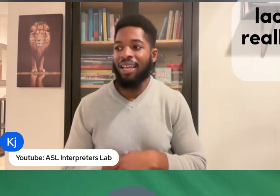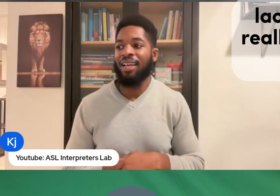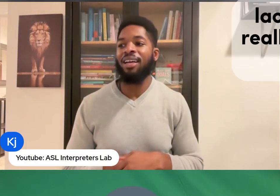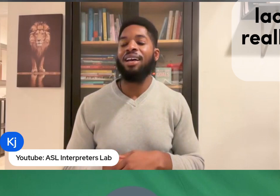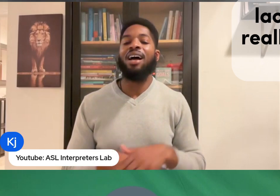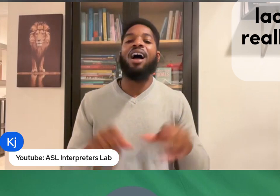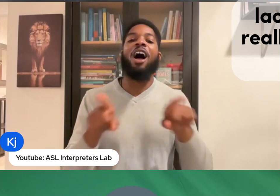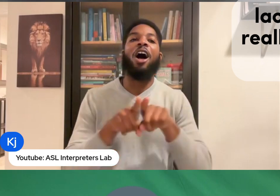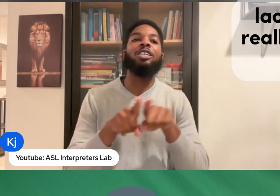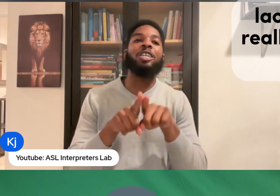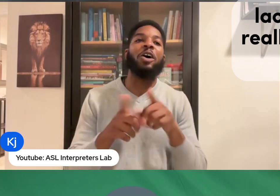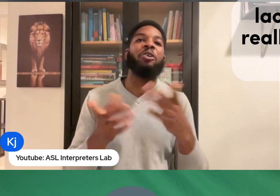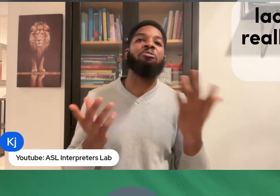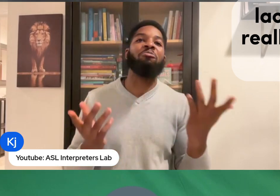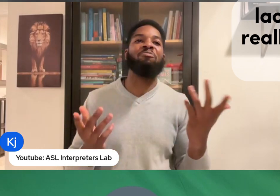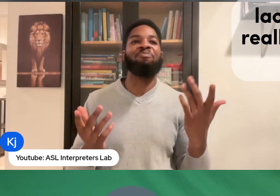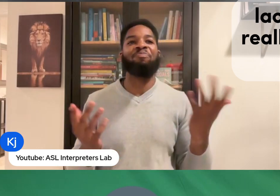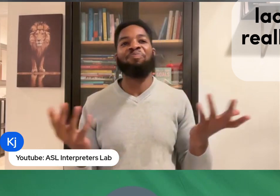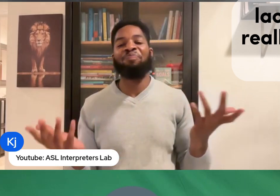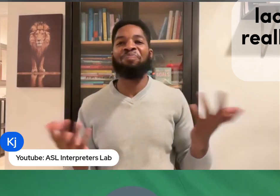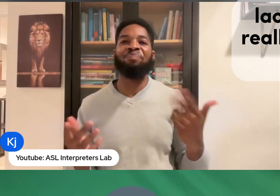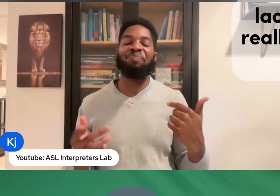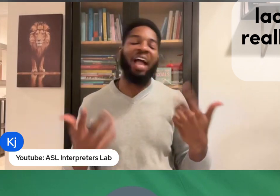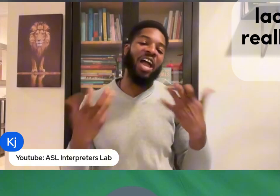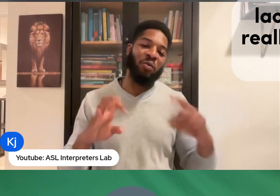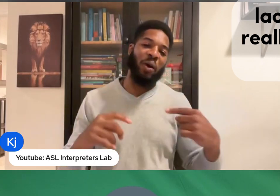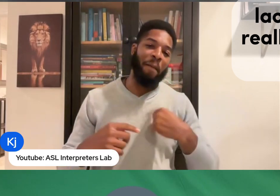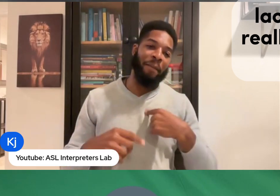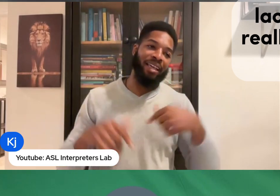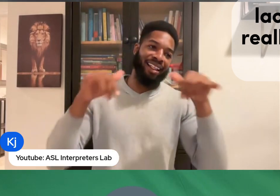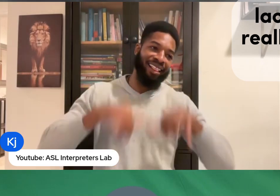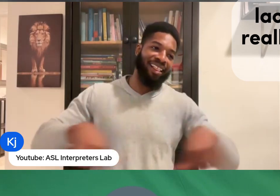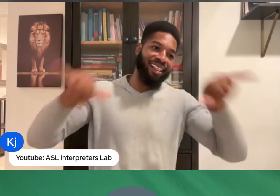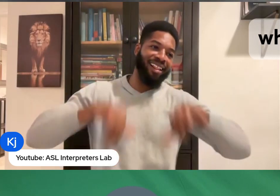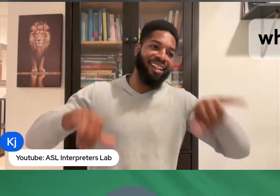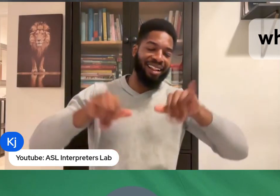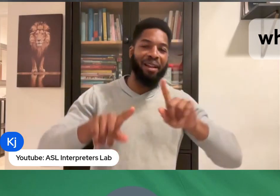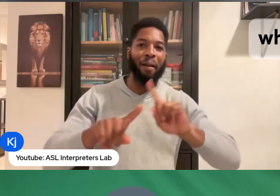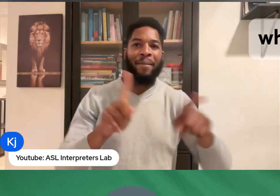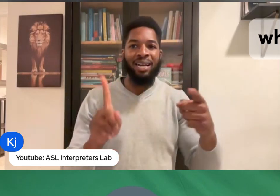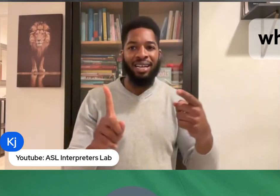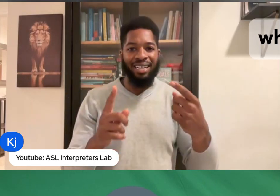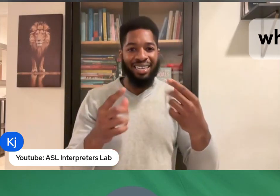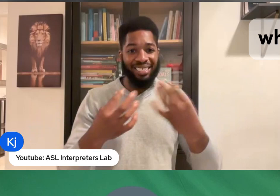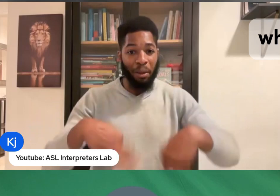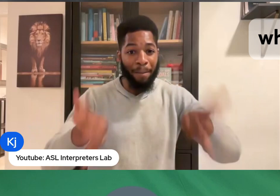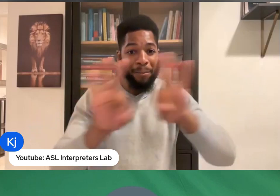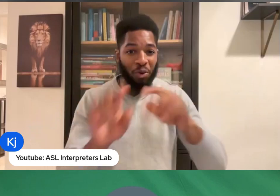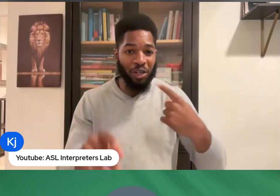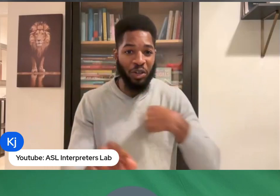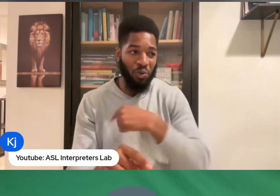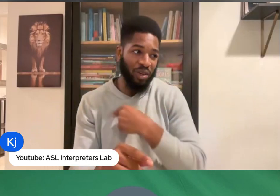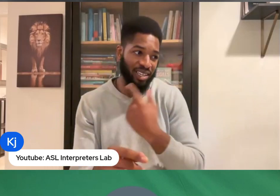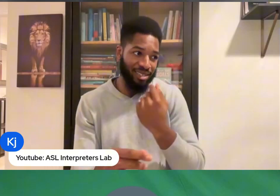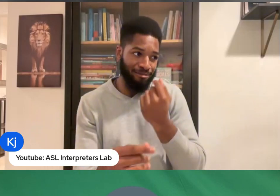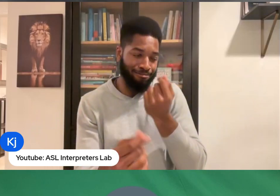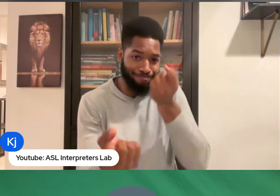lack of being cliche, is you really want to meet them where they are, which is critically important.